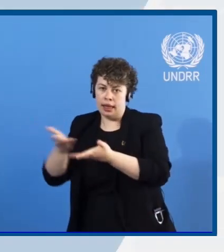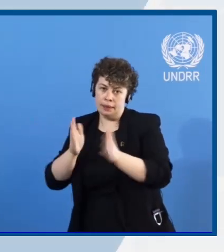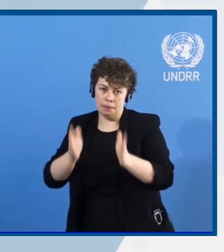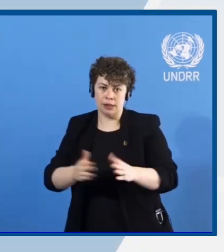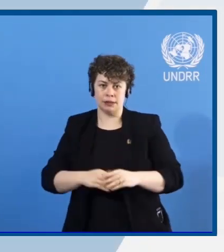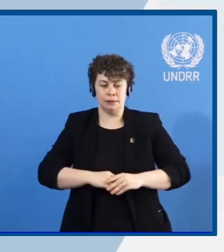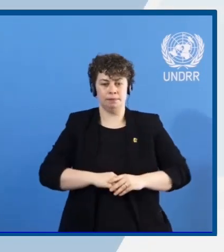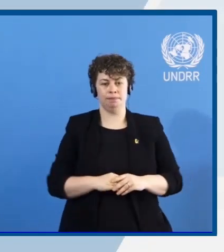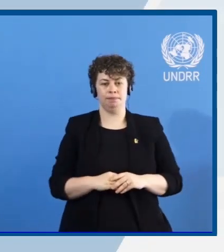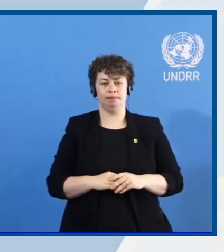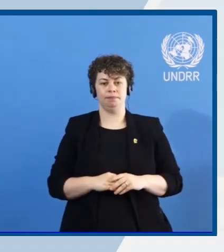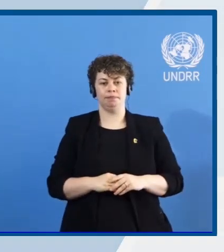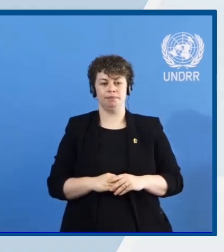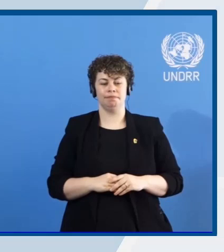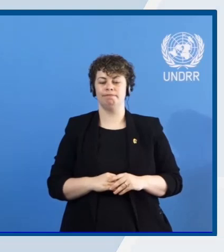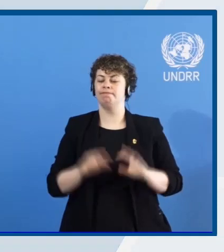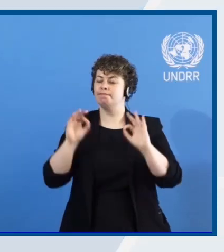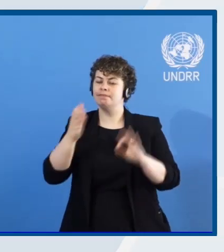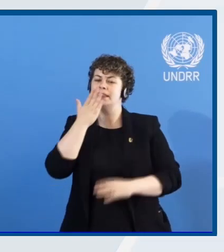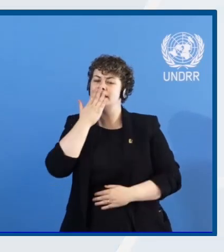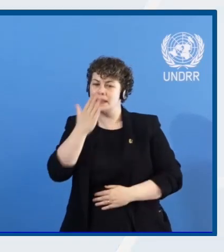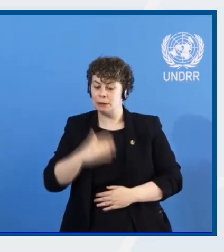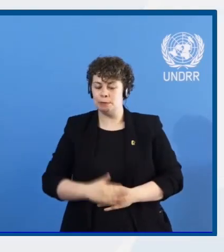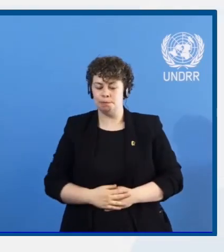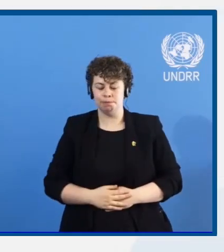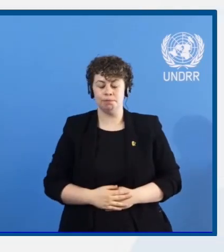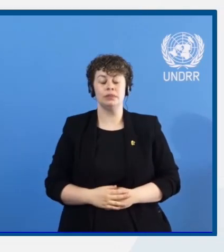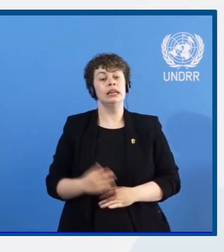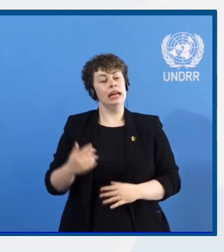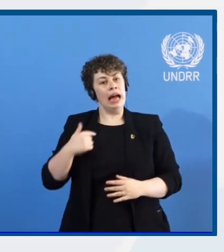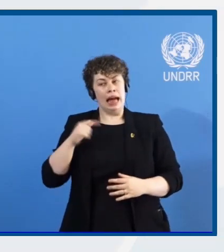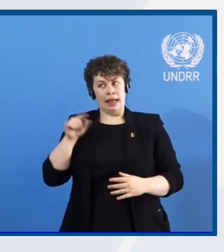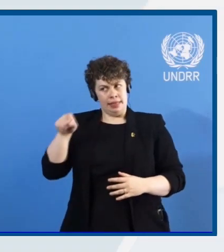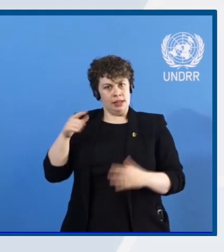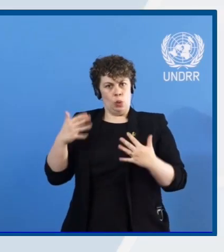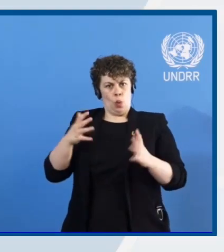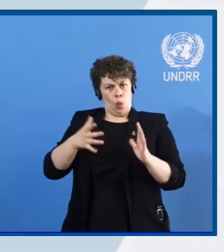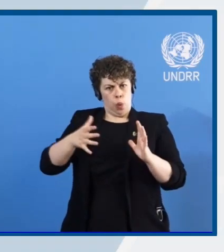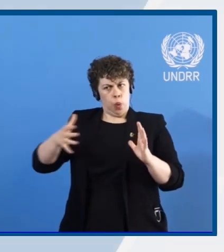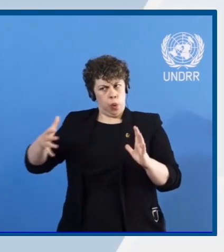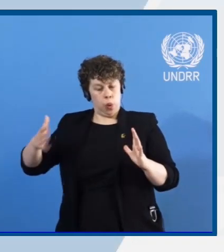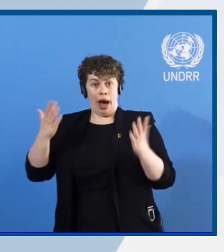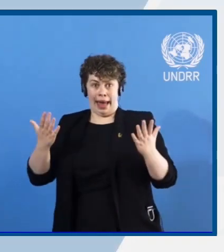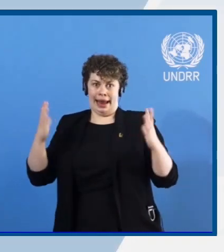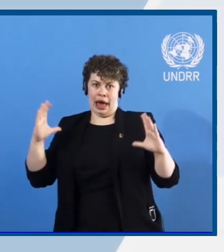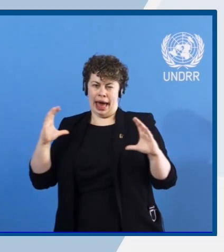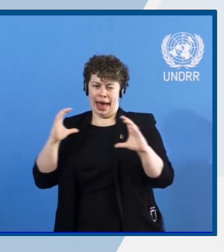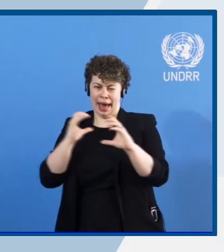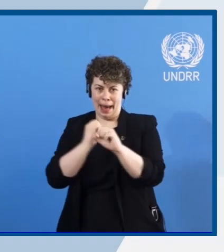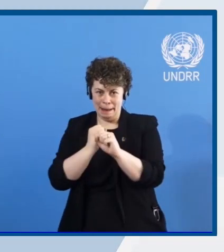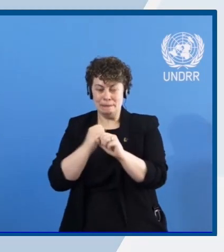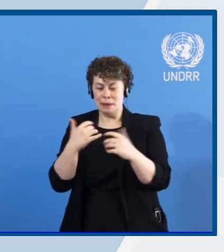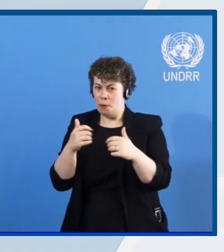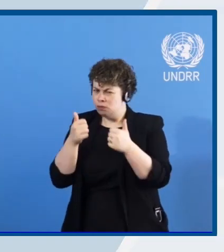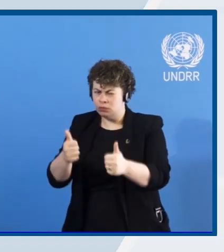There's a lot to unpack in that answer, but I'll paraphrase a little bit, and forgive me for obviously not capturing the wealth of what you